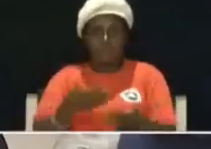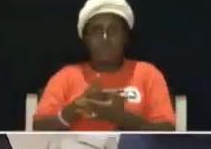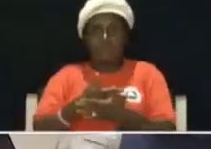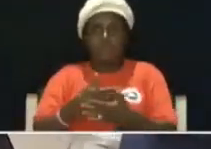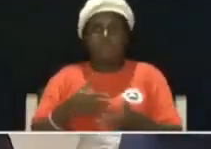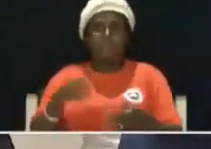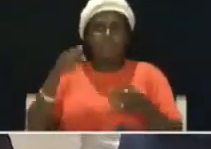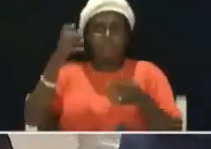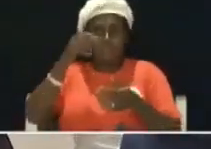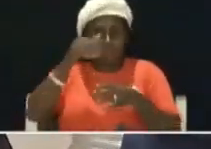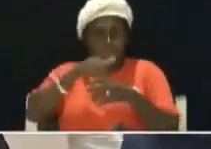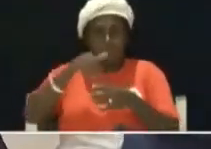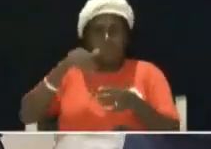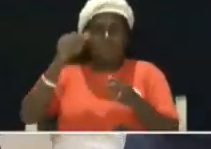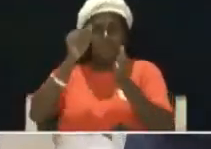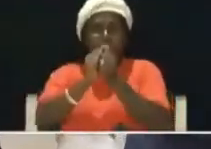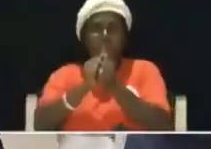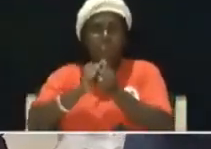And